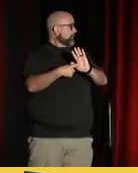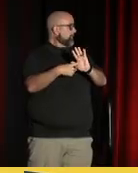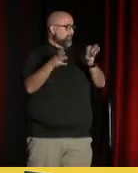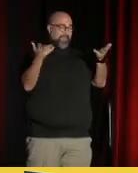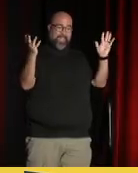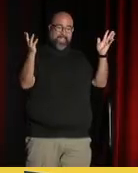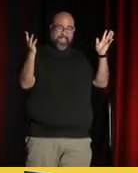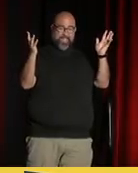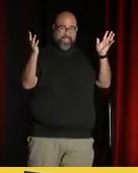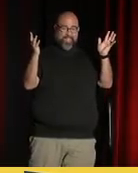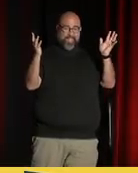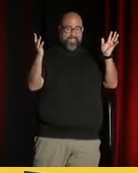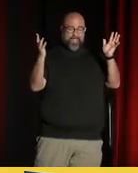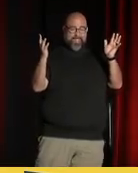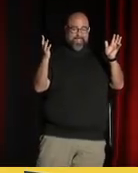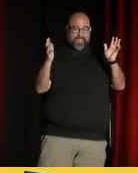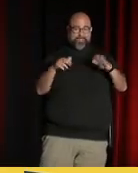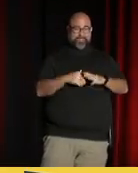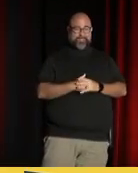Ta-da!